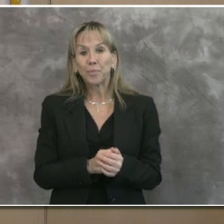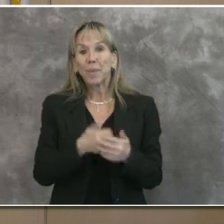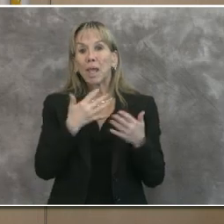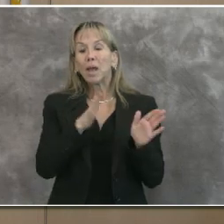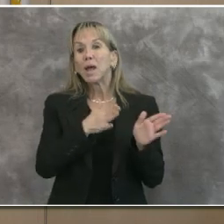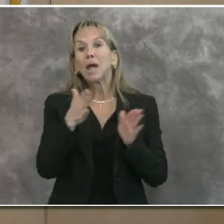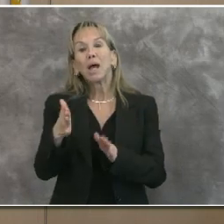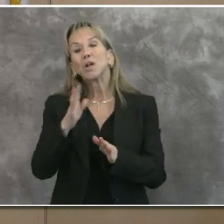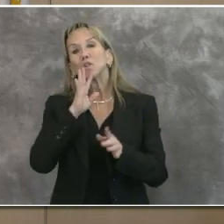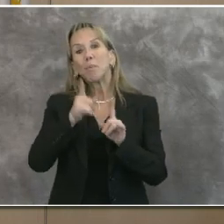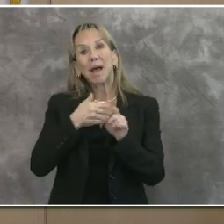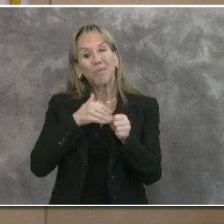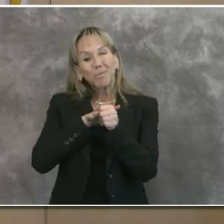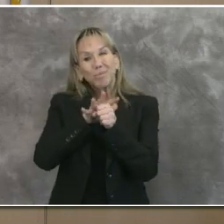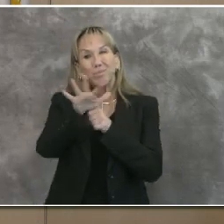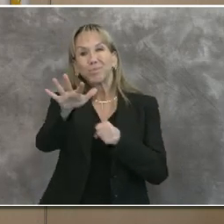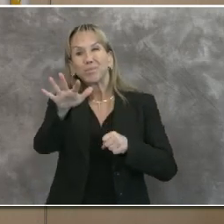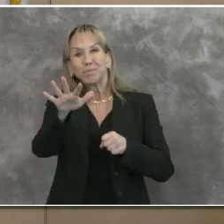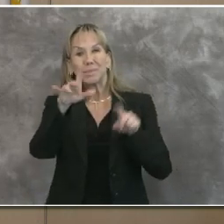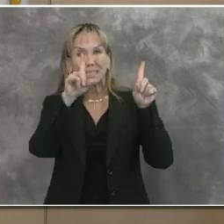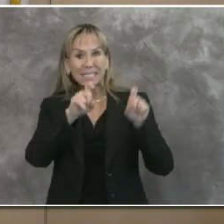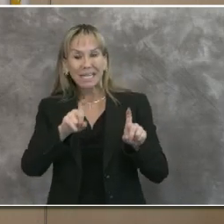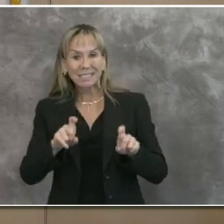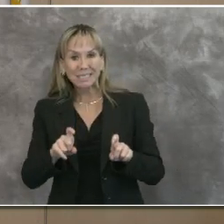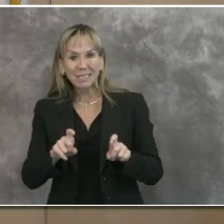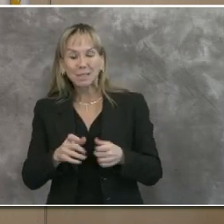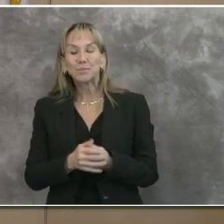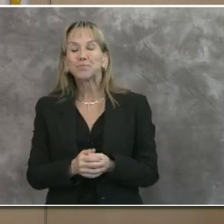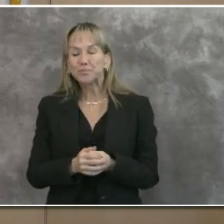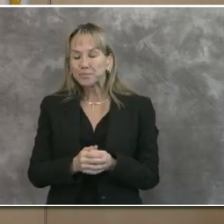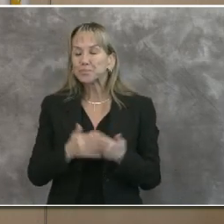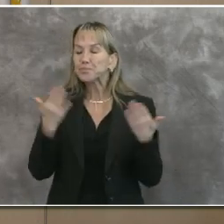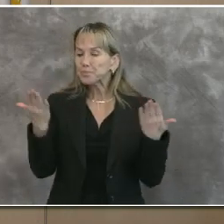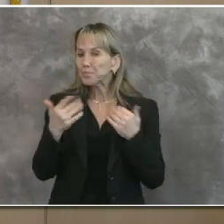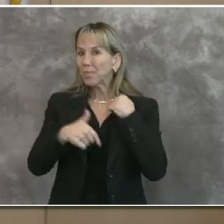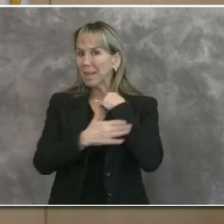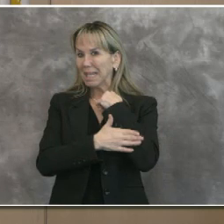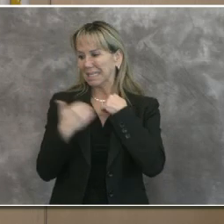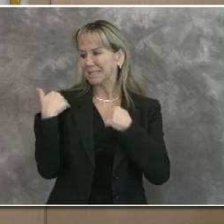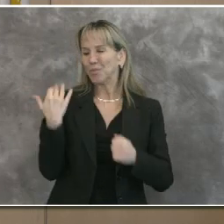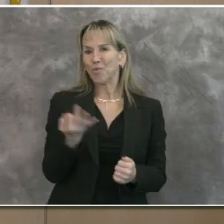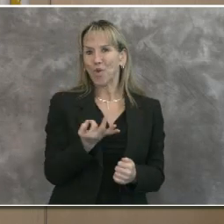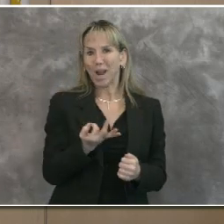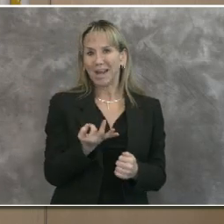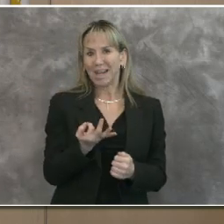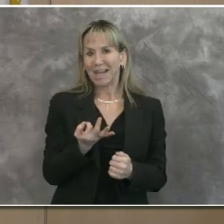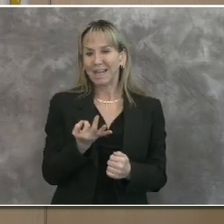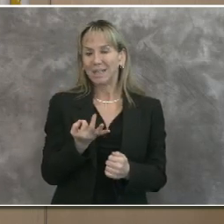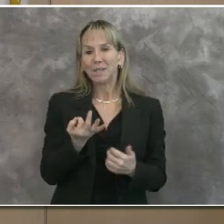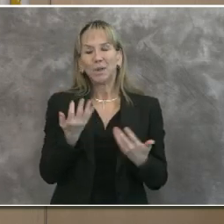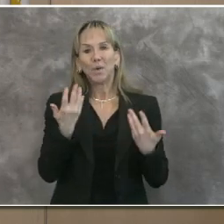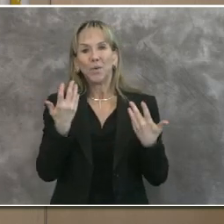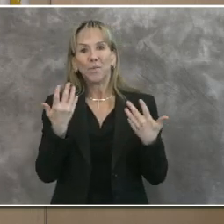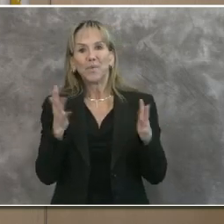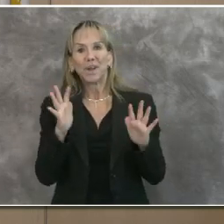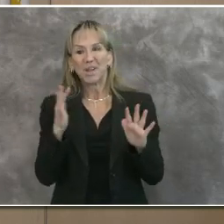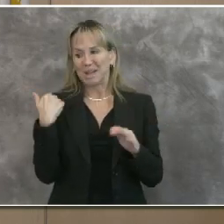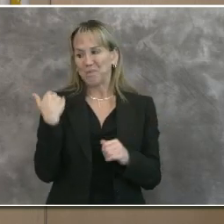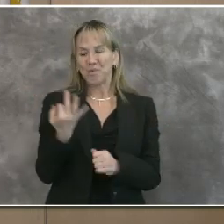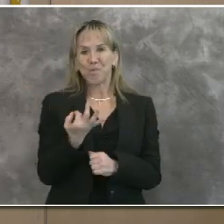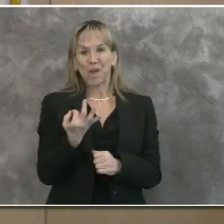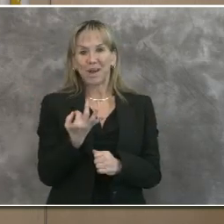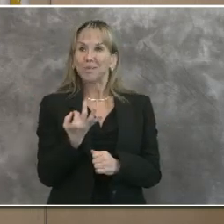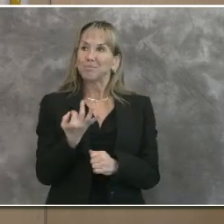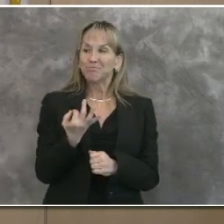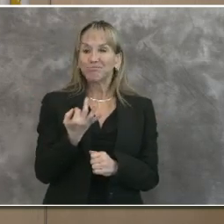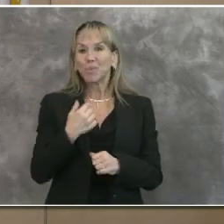for robust testing, the county actually on Friday stood up